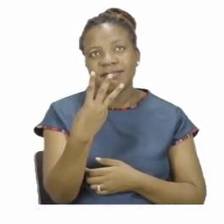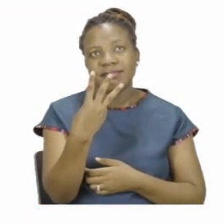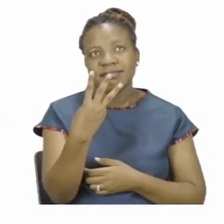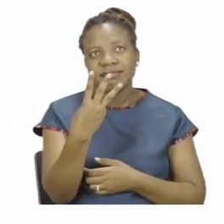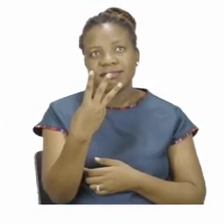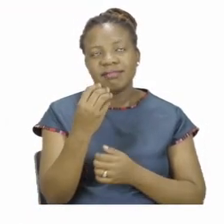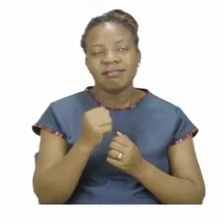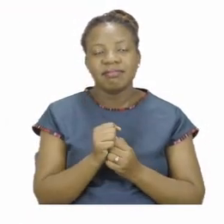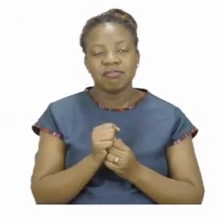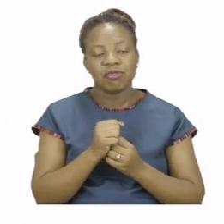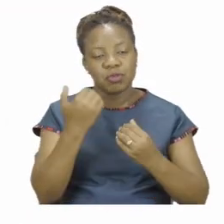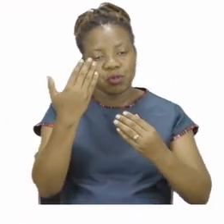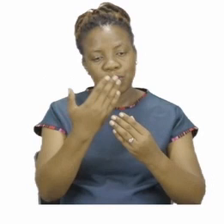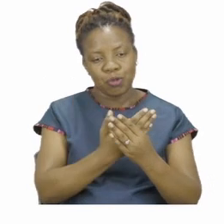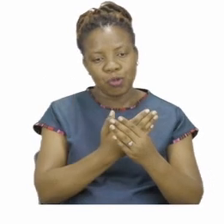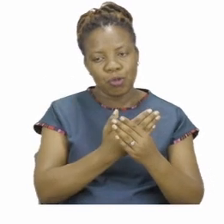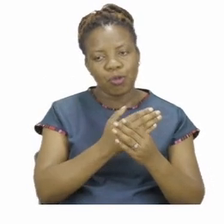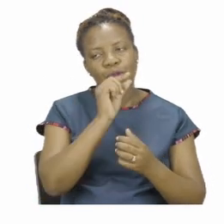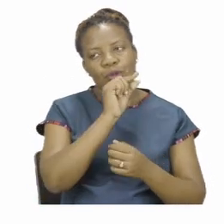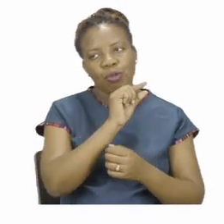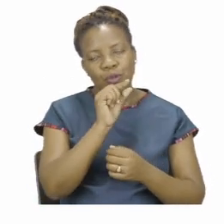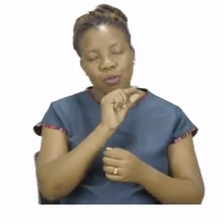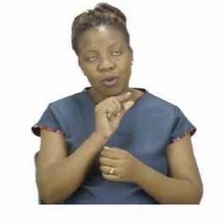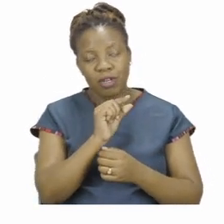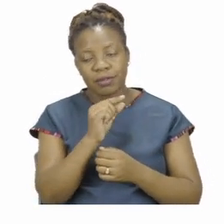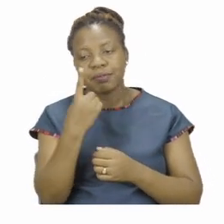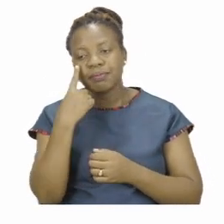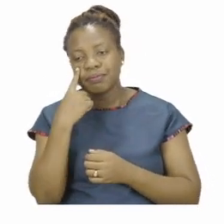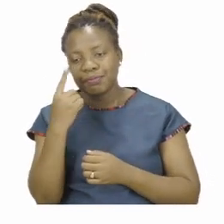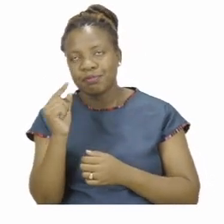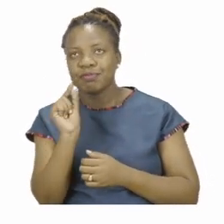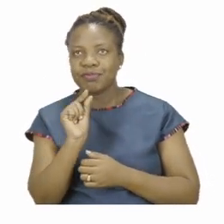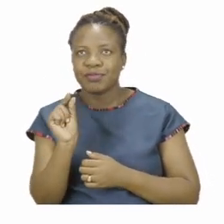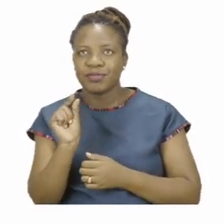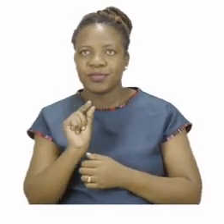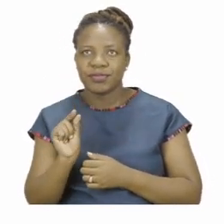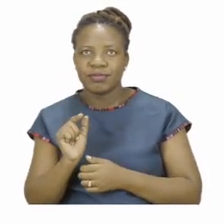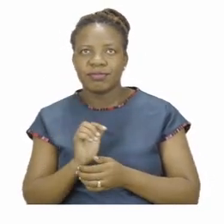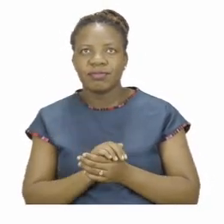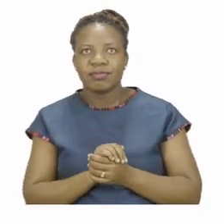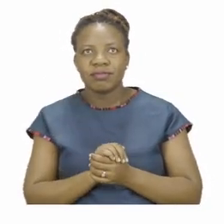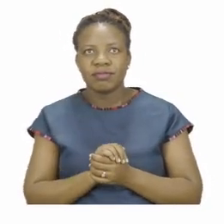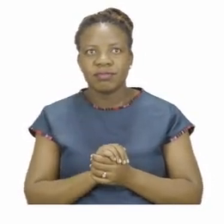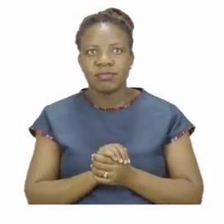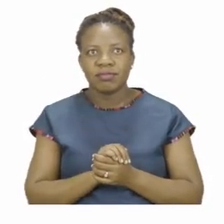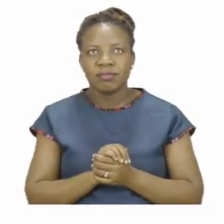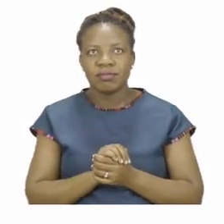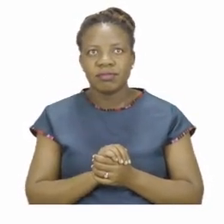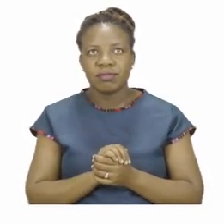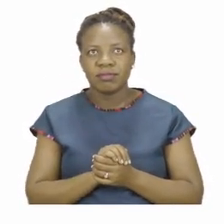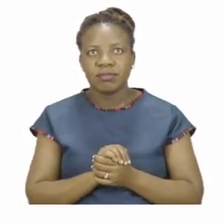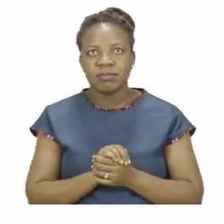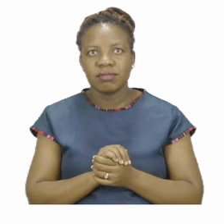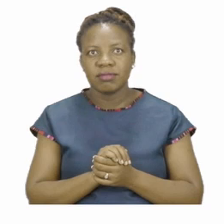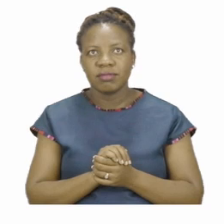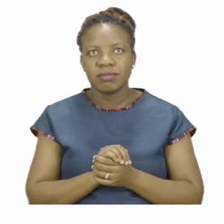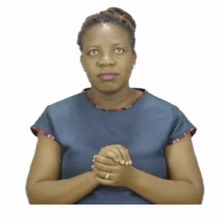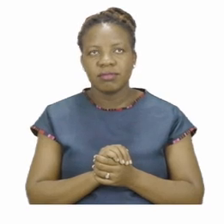our vocabulary and our sight words. You can see that below we have a list of